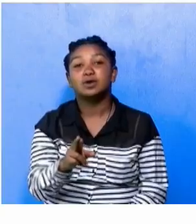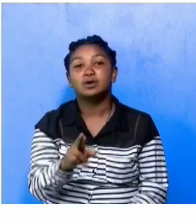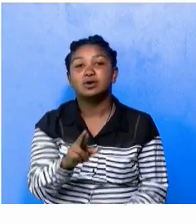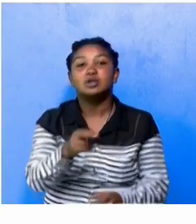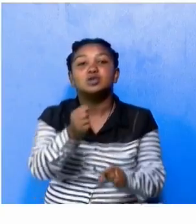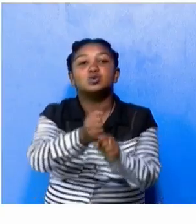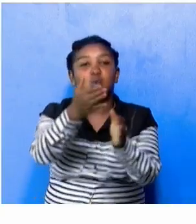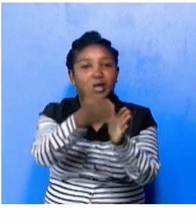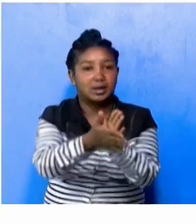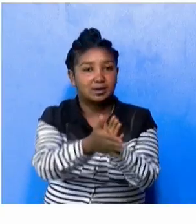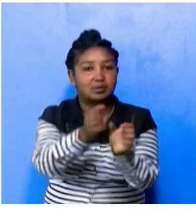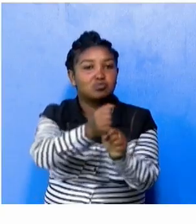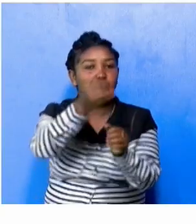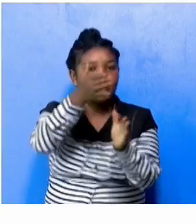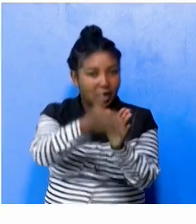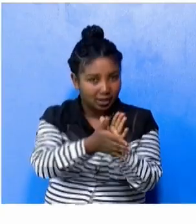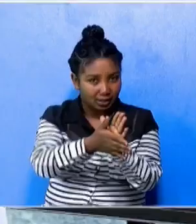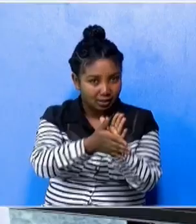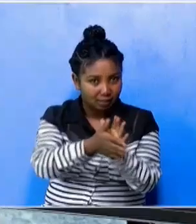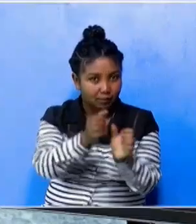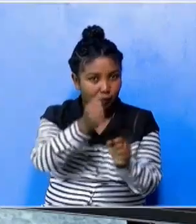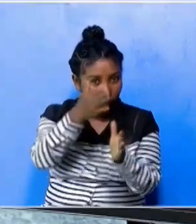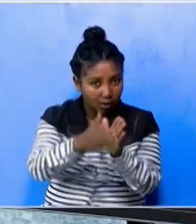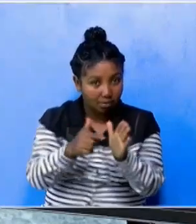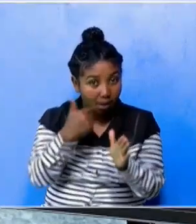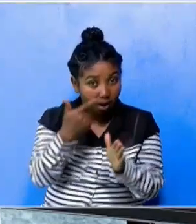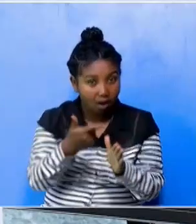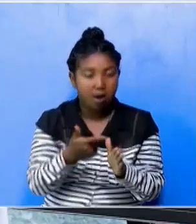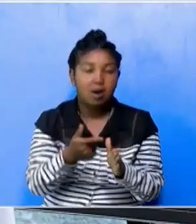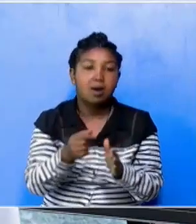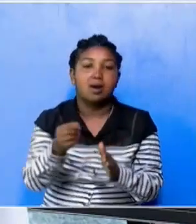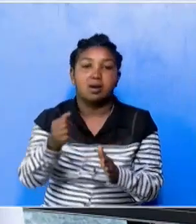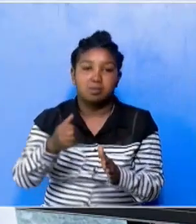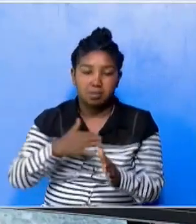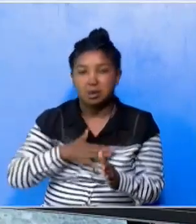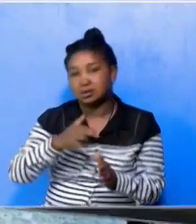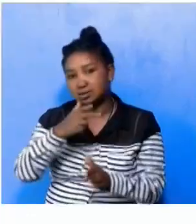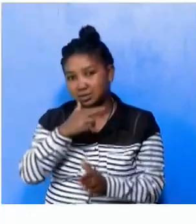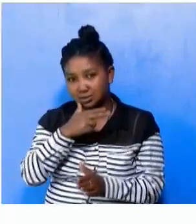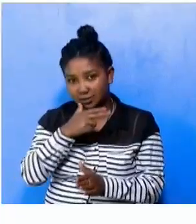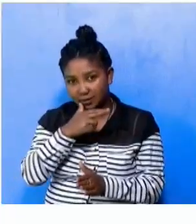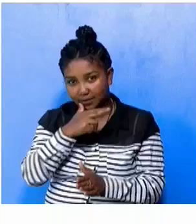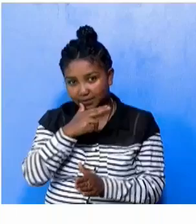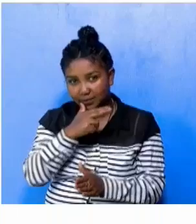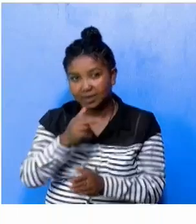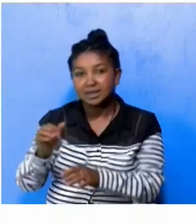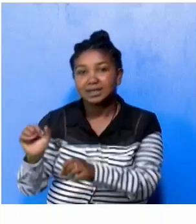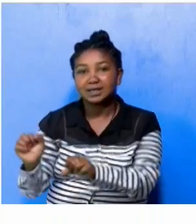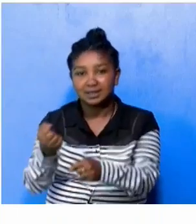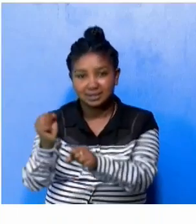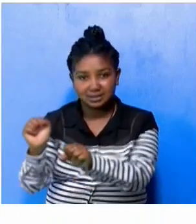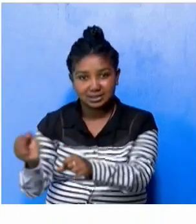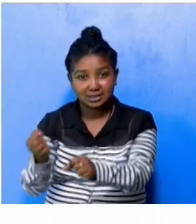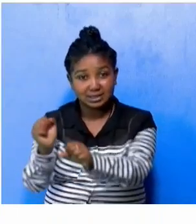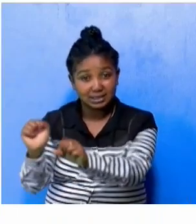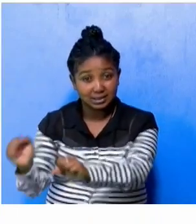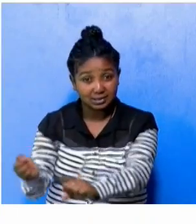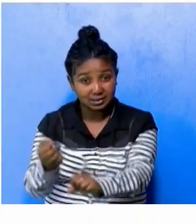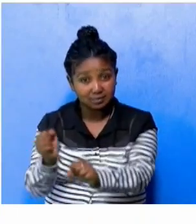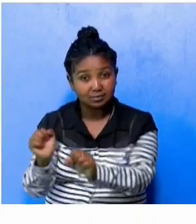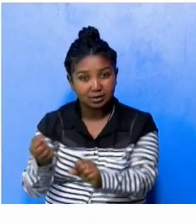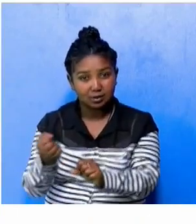doer mean the doer of the action. Is it clear? Cleanse here. Cleanse